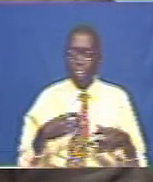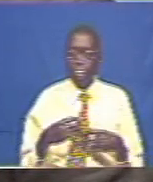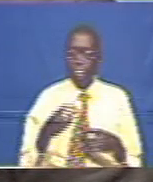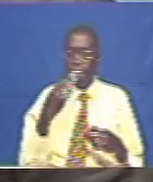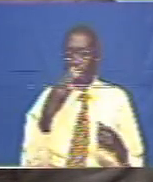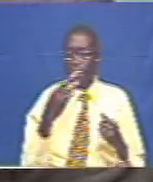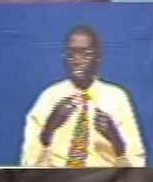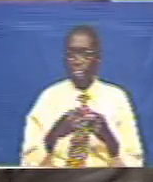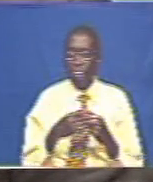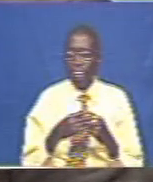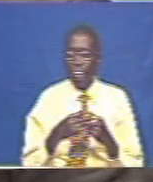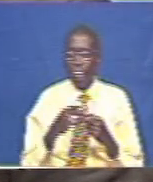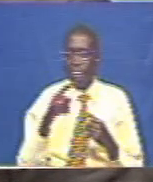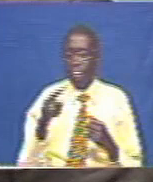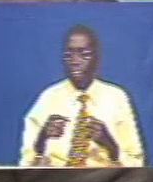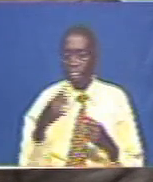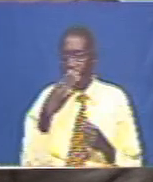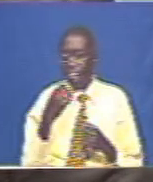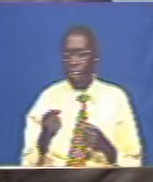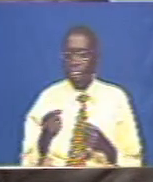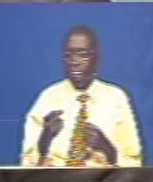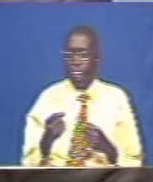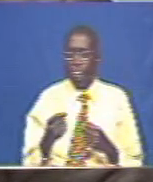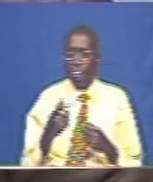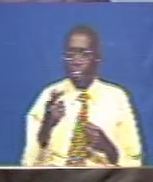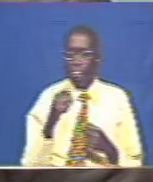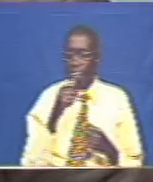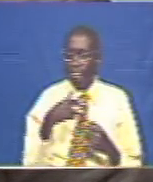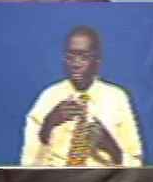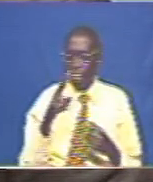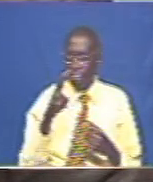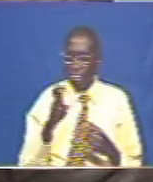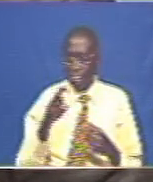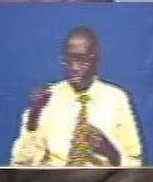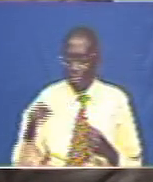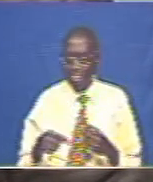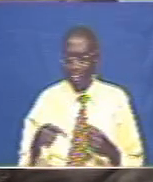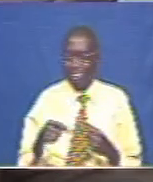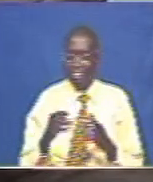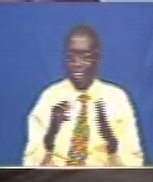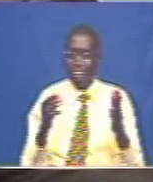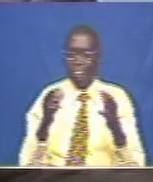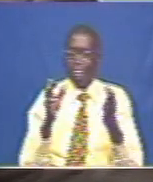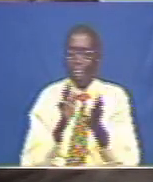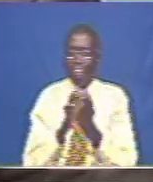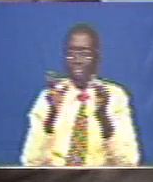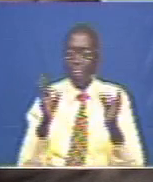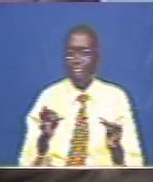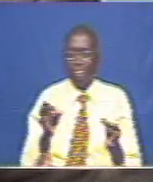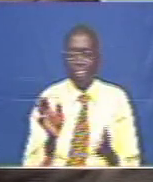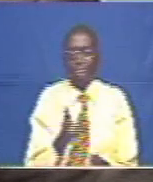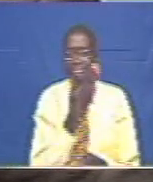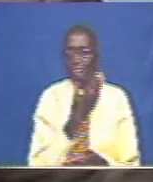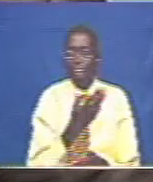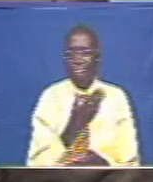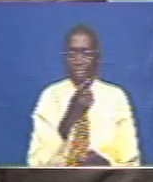800, 1,500. Yeah. And if you didn't have 20,000 shillings to open an account, you'd be kicked out. Because in the